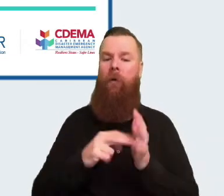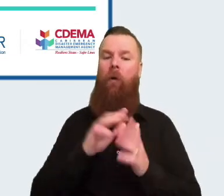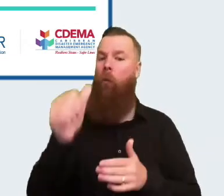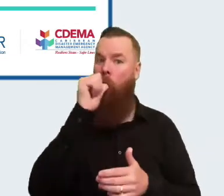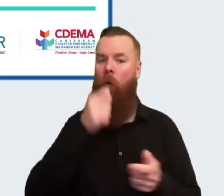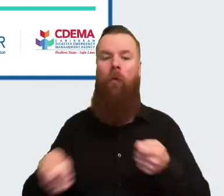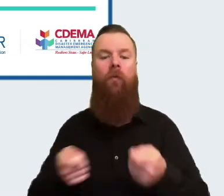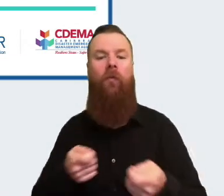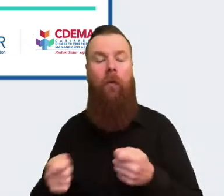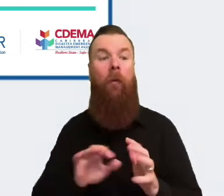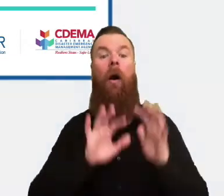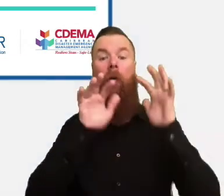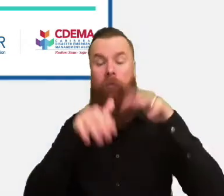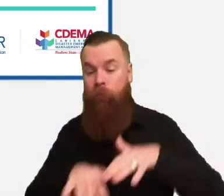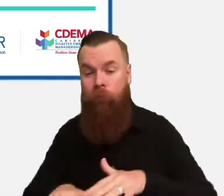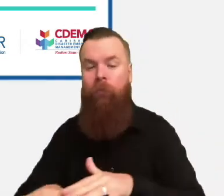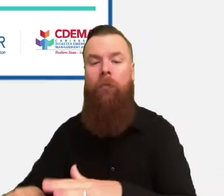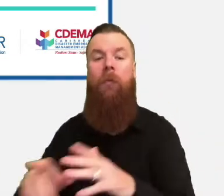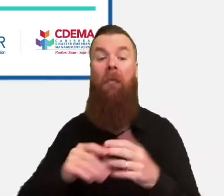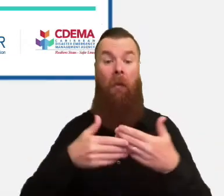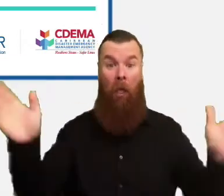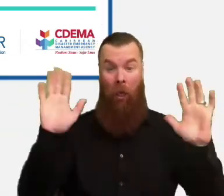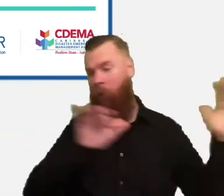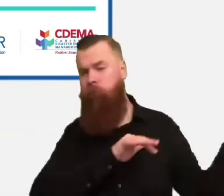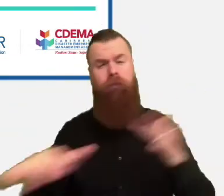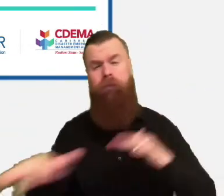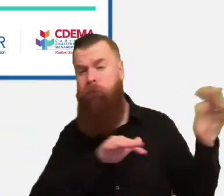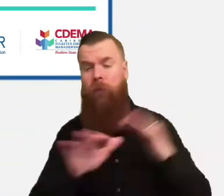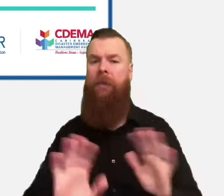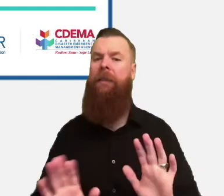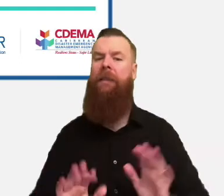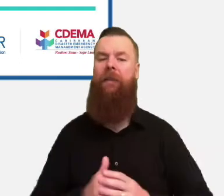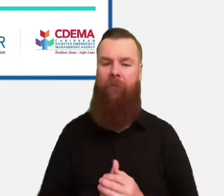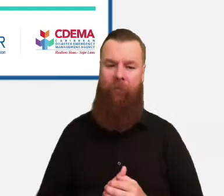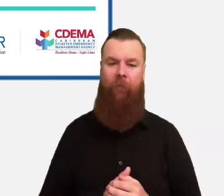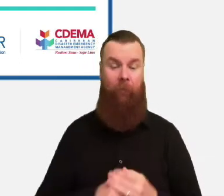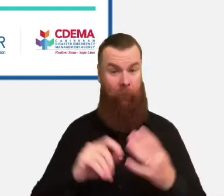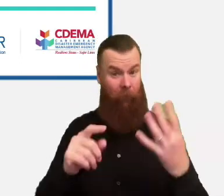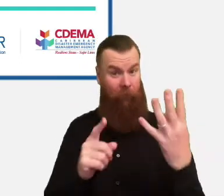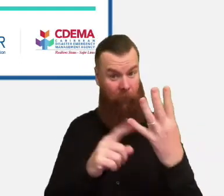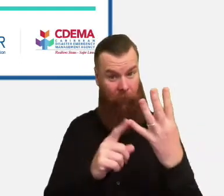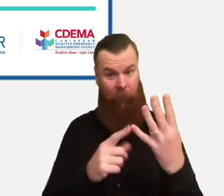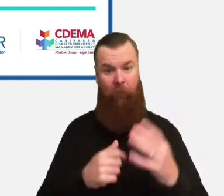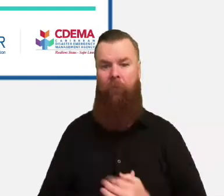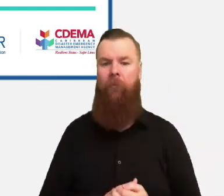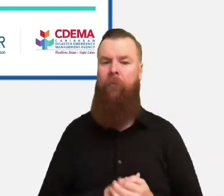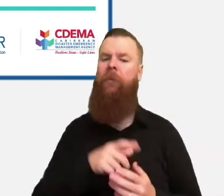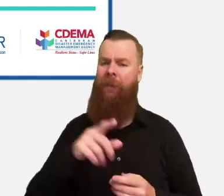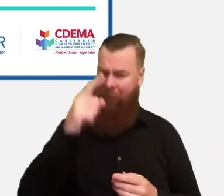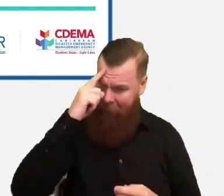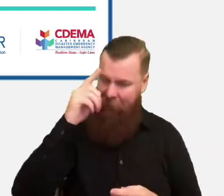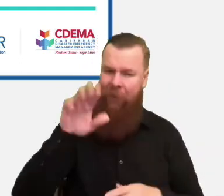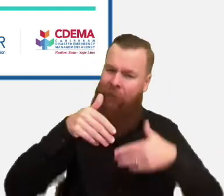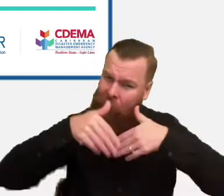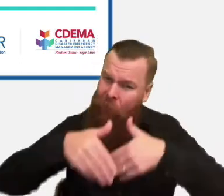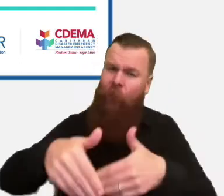So the fourth principle is continuously learning. And the importance here is to have a continuous way to understand and